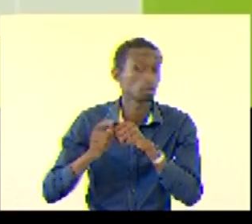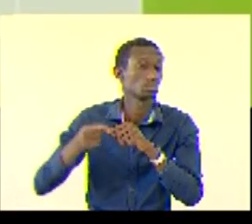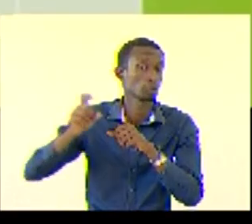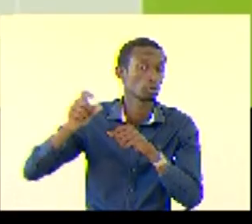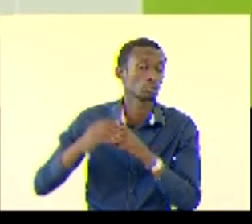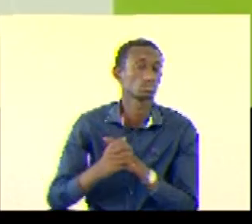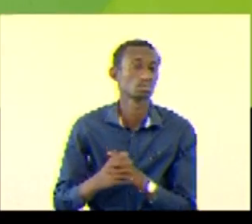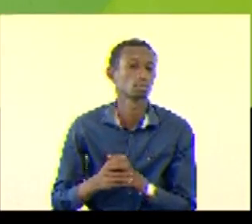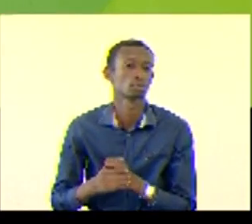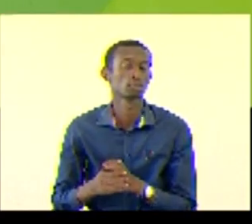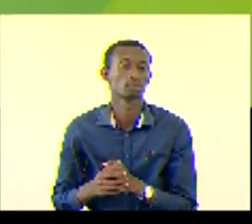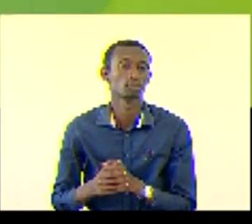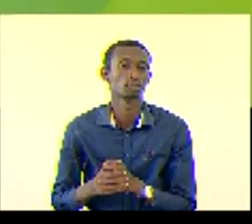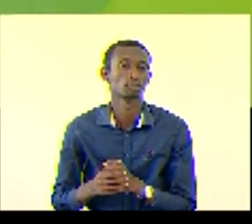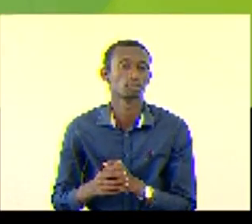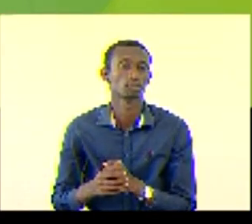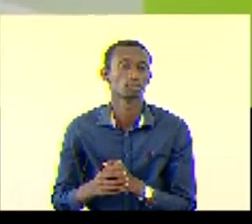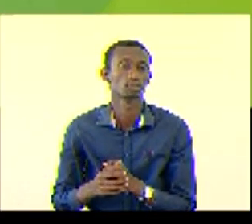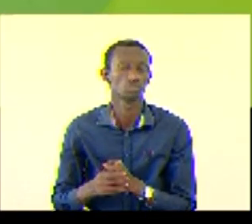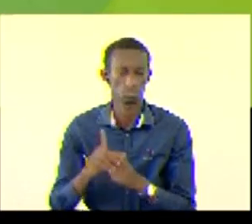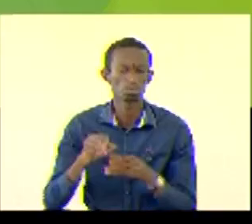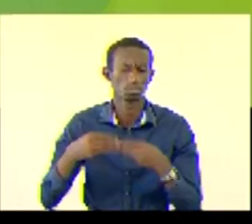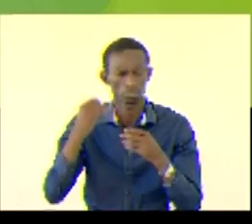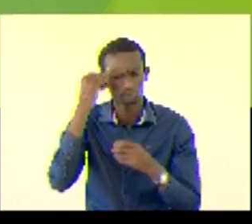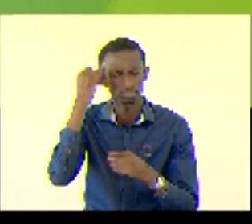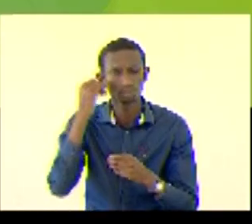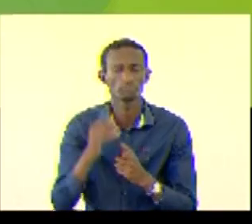does that mean? So it should give you the idea.